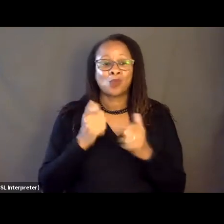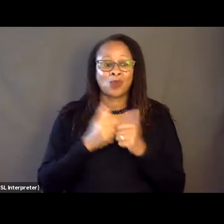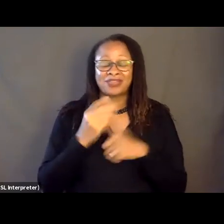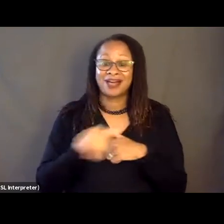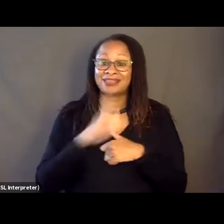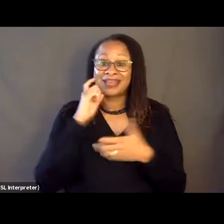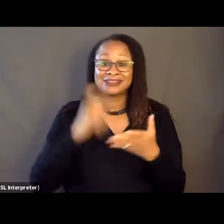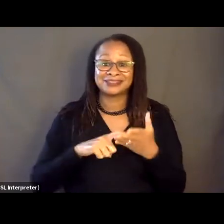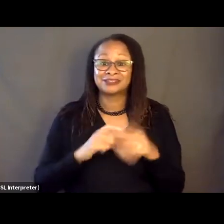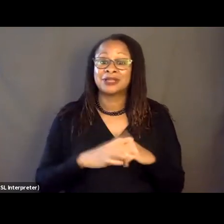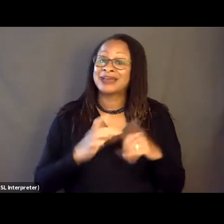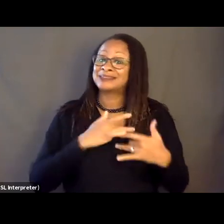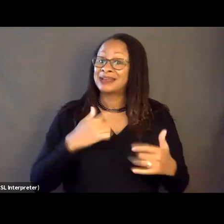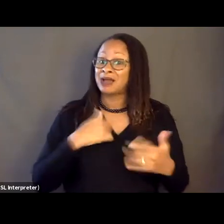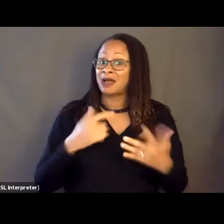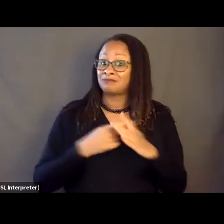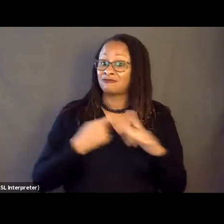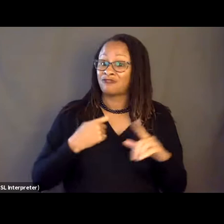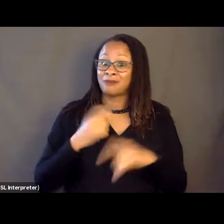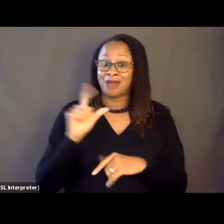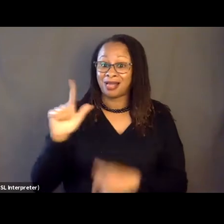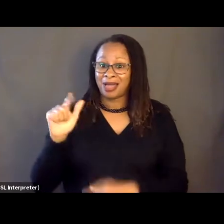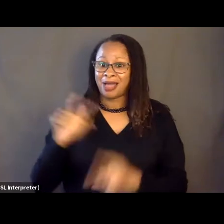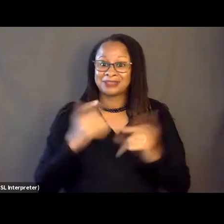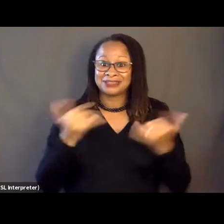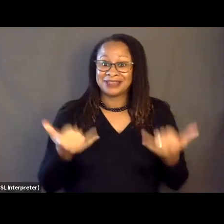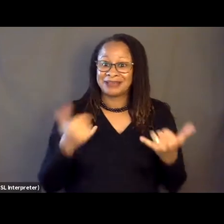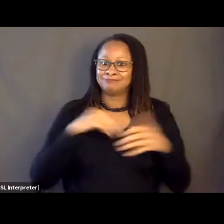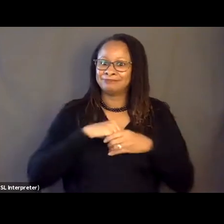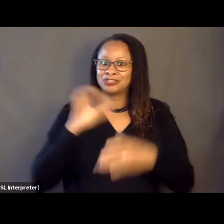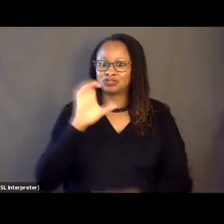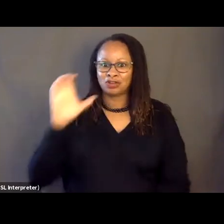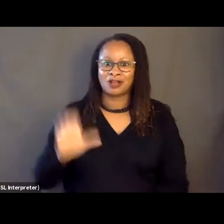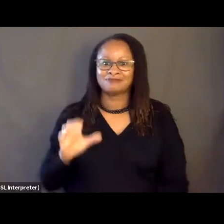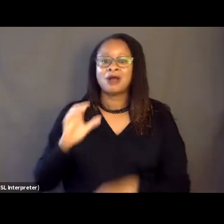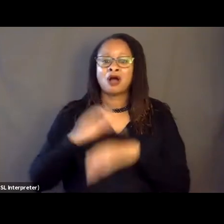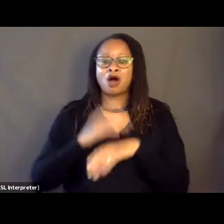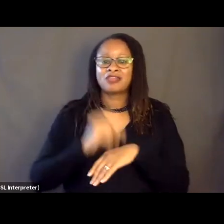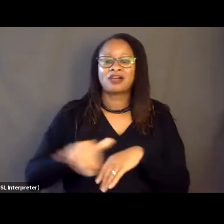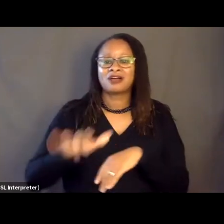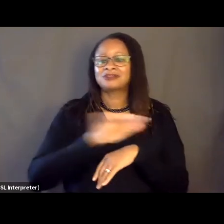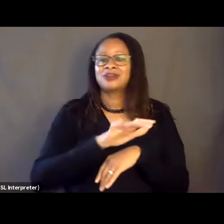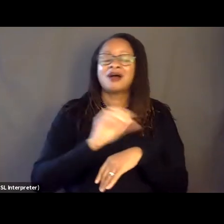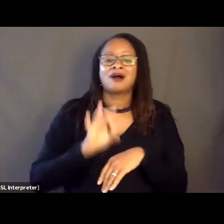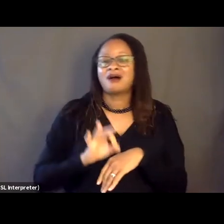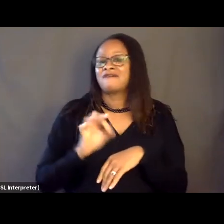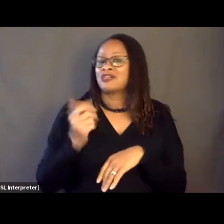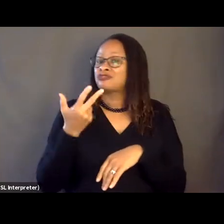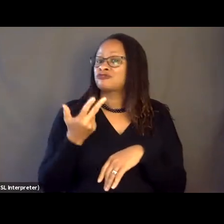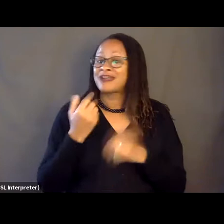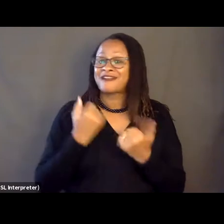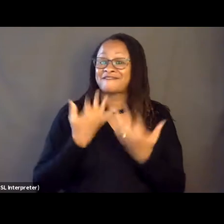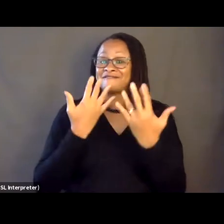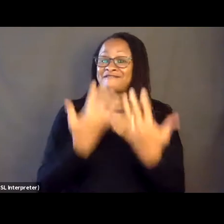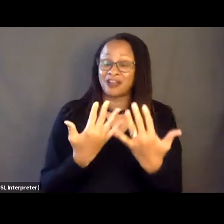today I'm coming to you from Chicago, which is on the land of the Three Fires people, the